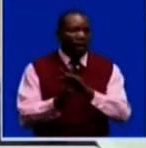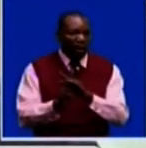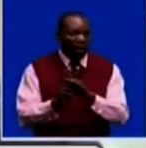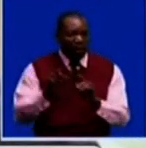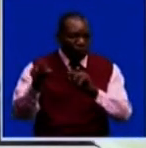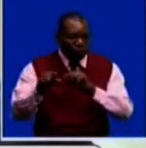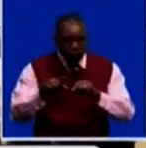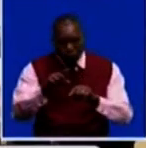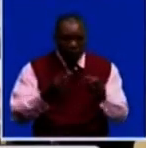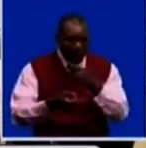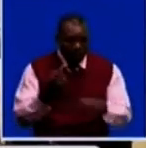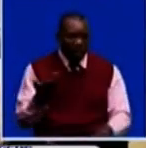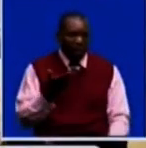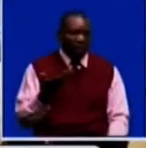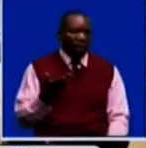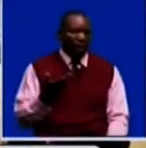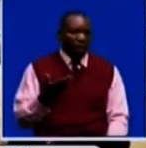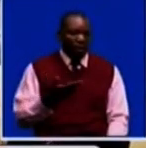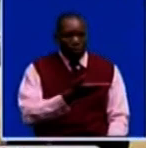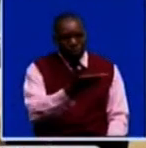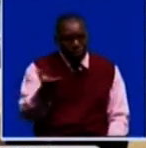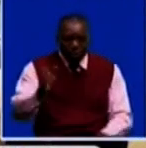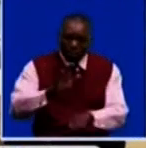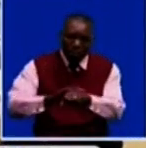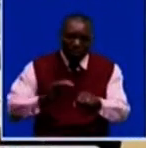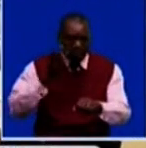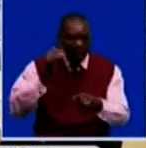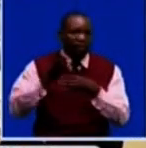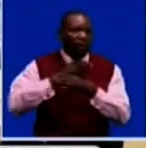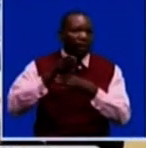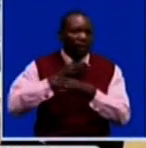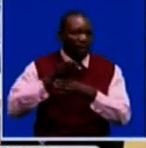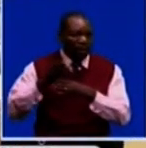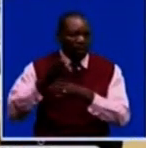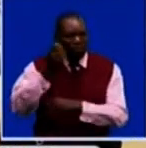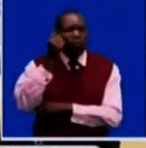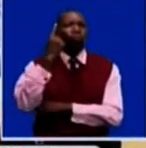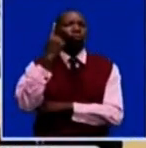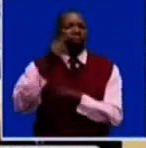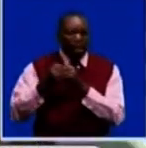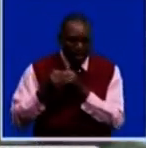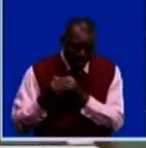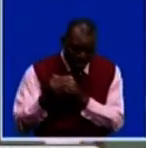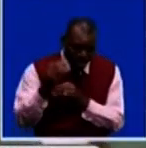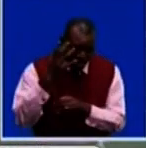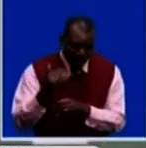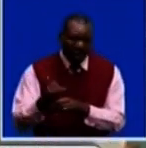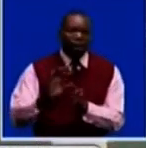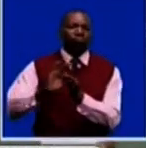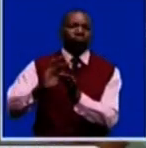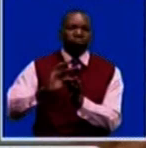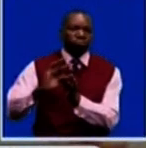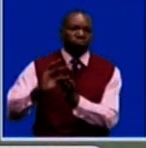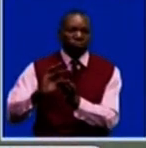here. Most of you here, we've invited you for business. Probably you realize as we go, because you are connected in a way or